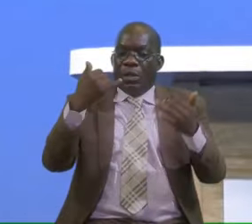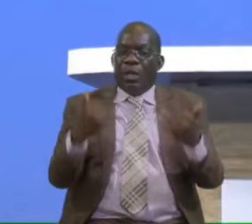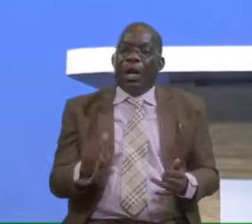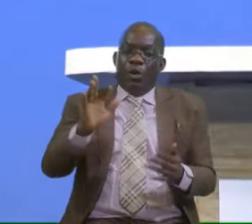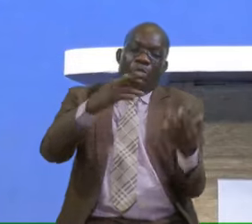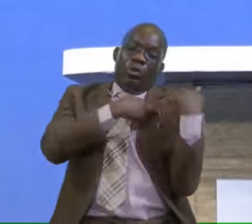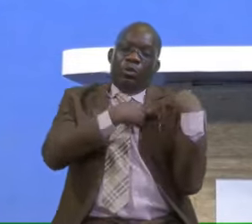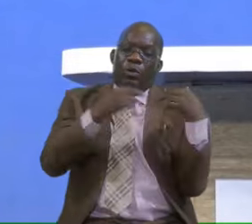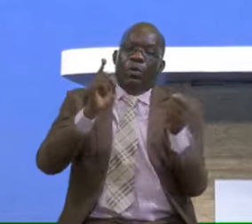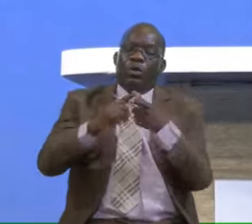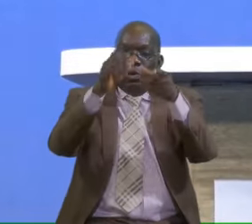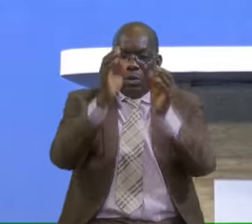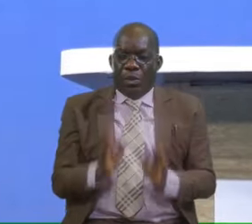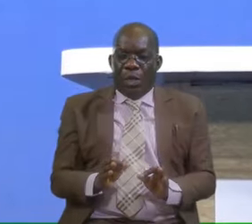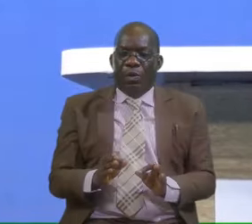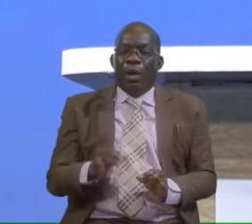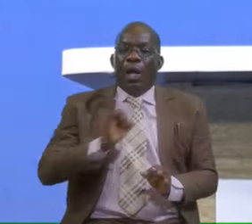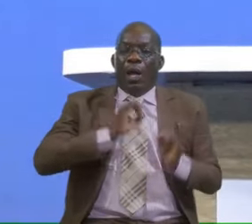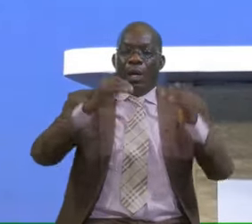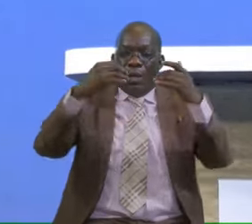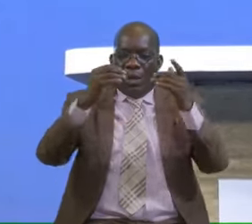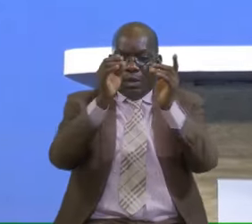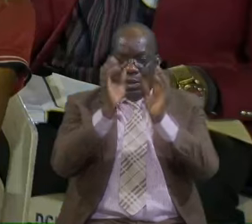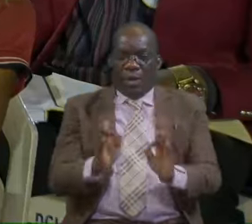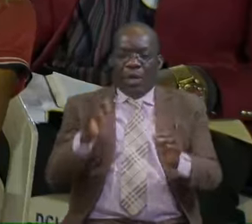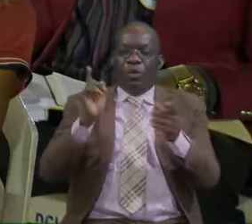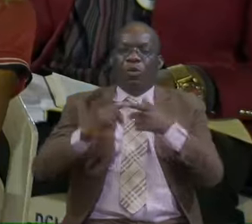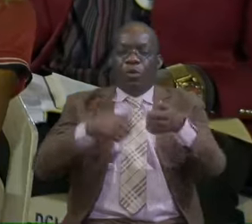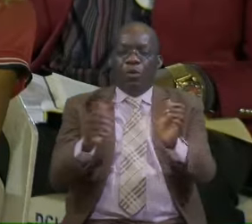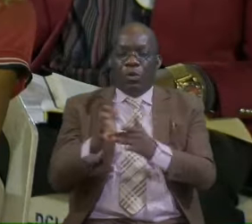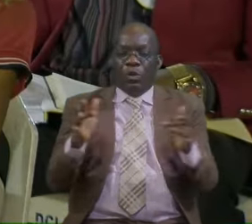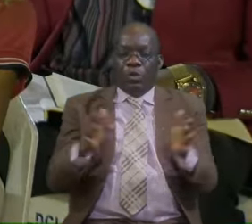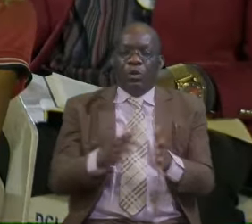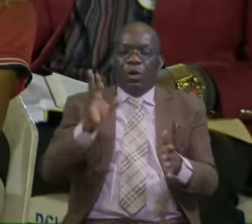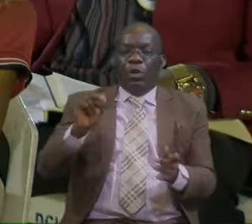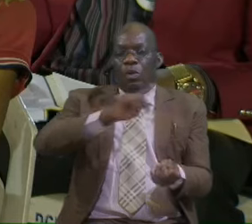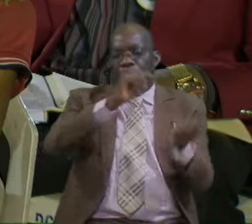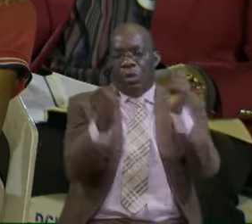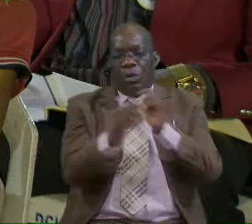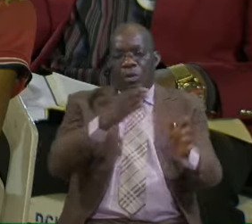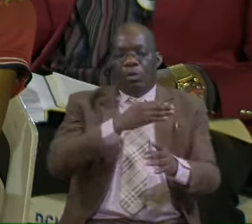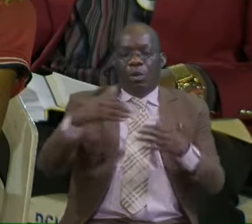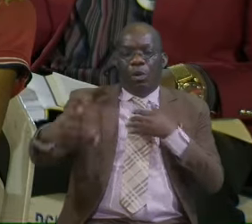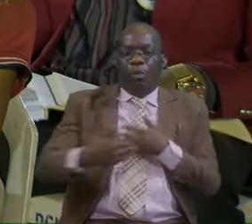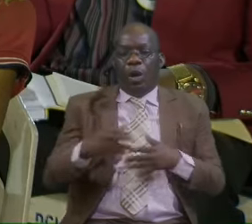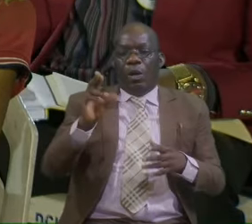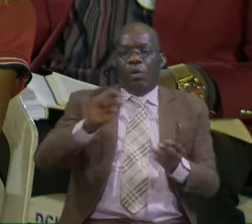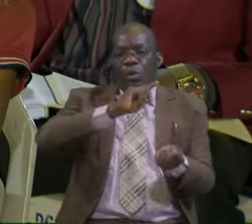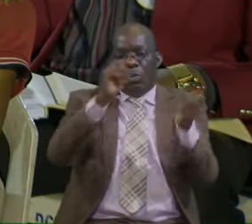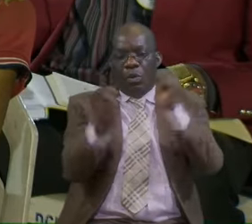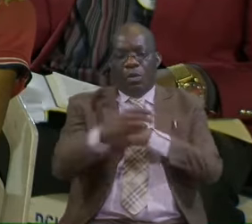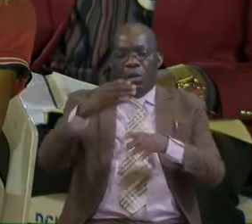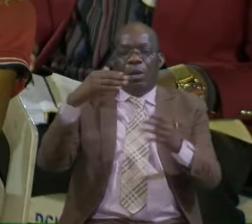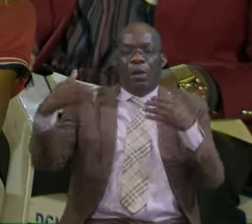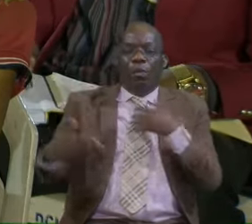follow Jesus. No turning back. No turning back. I've decided to be reconciled with